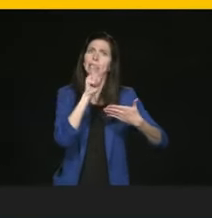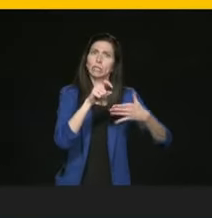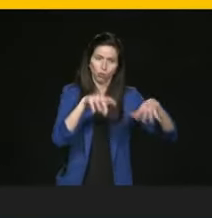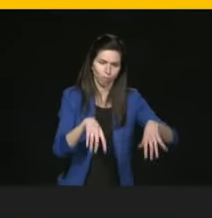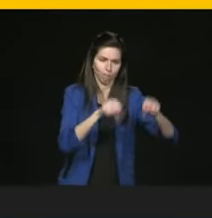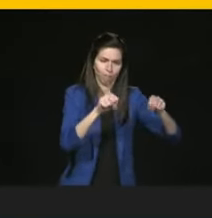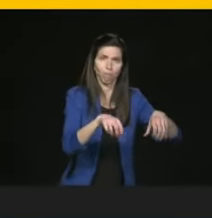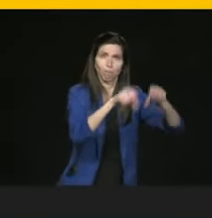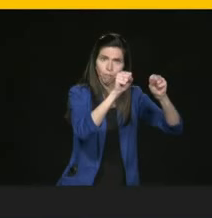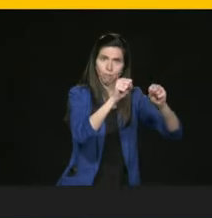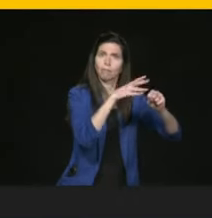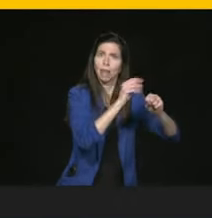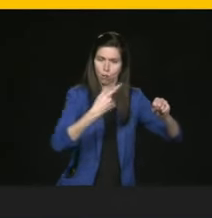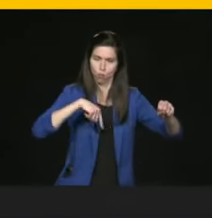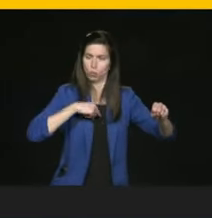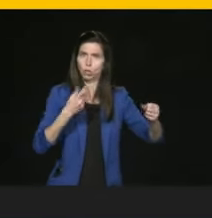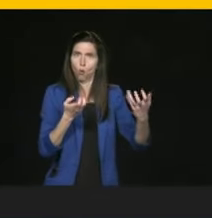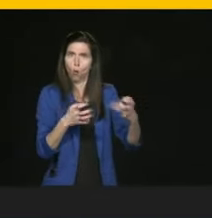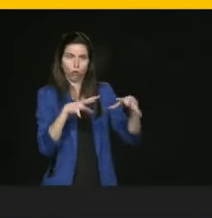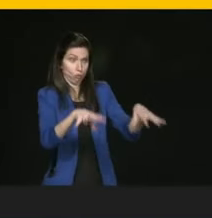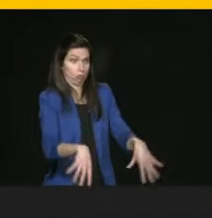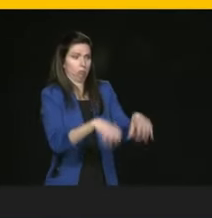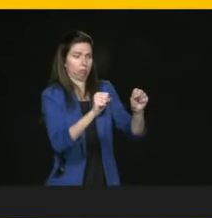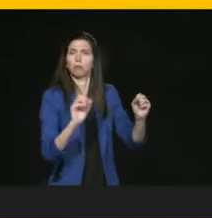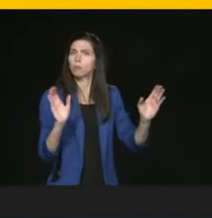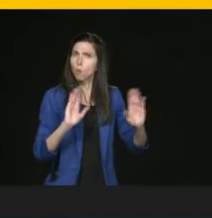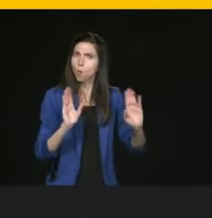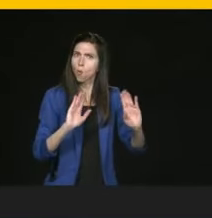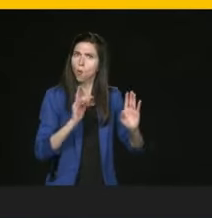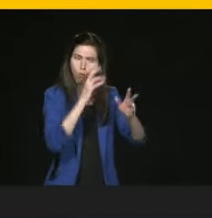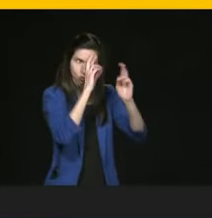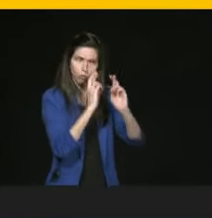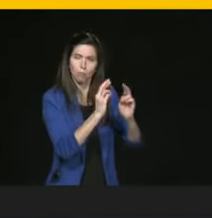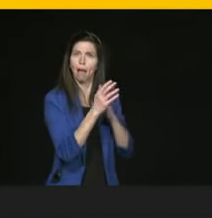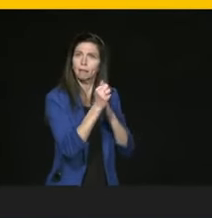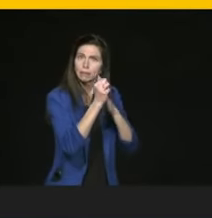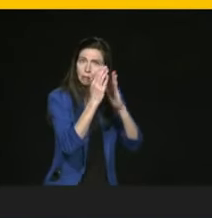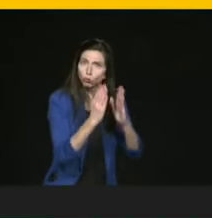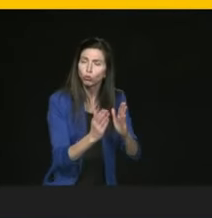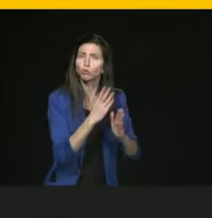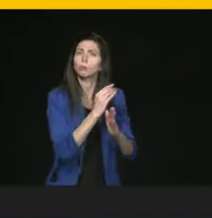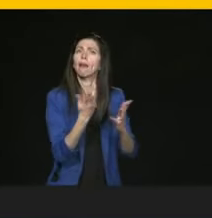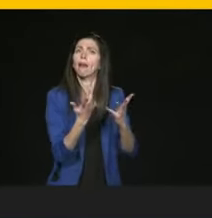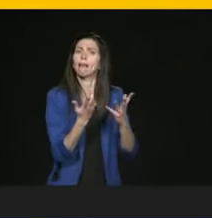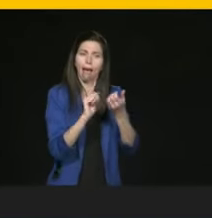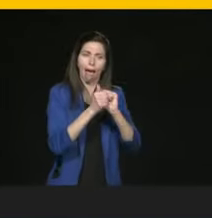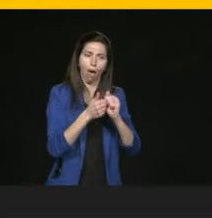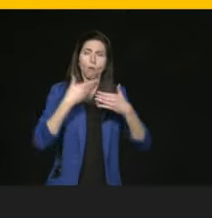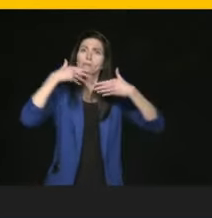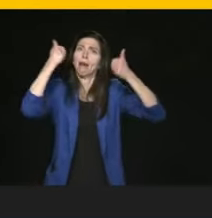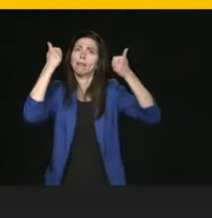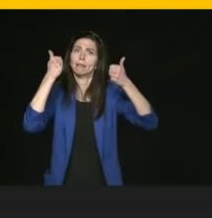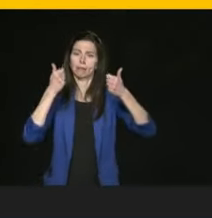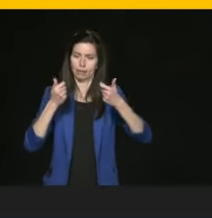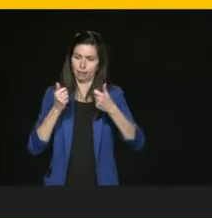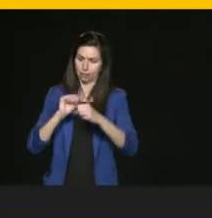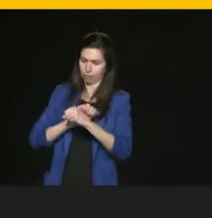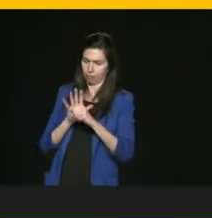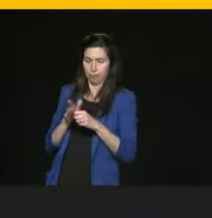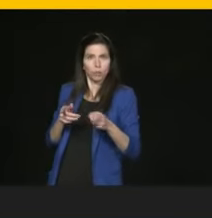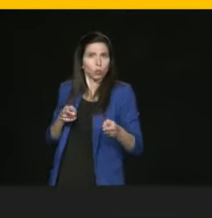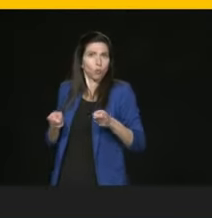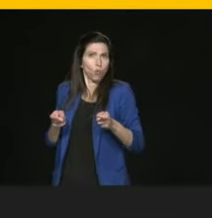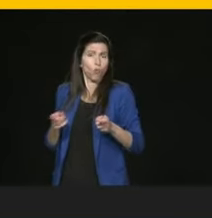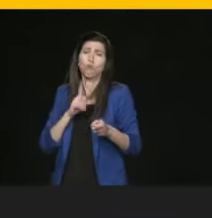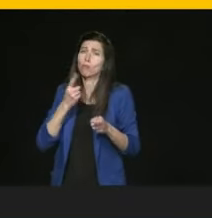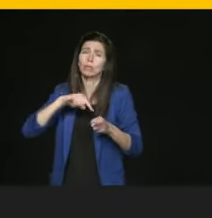around what leadership tools would be available to address COVID. The focus is on the health response, and so these are regulations that are of a temporary nature. They